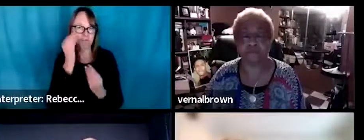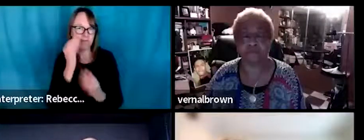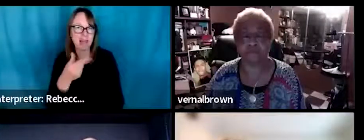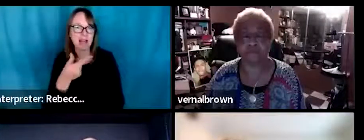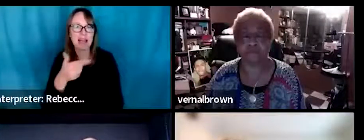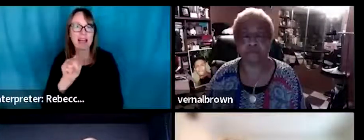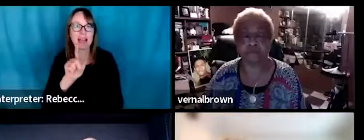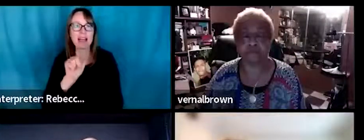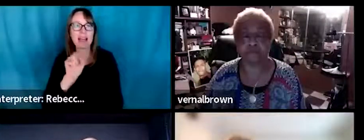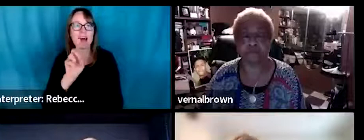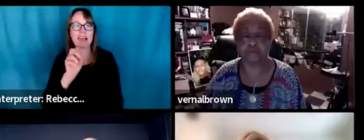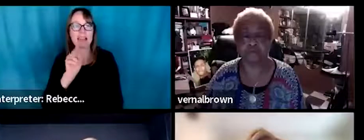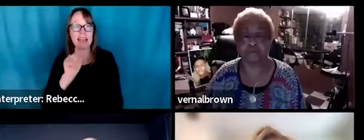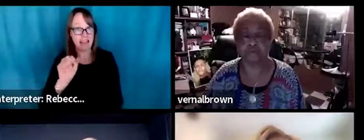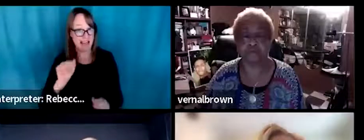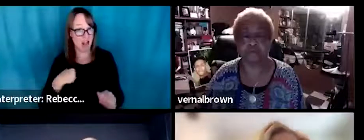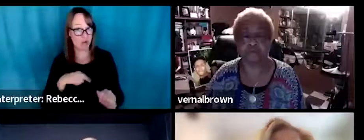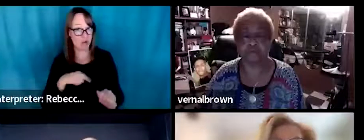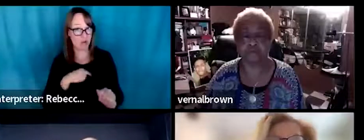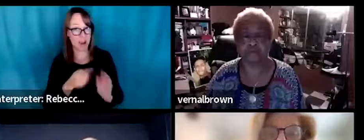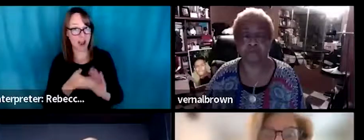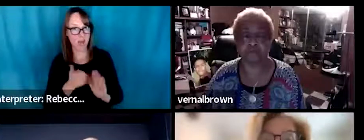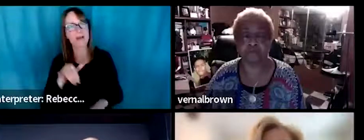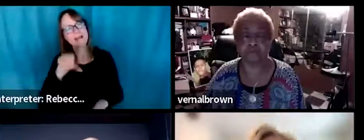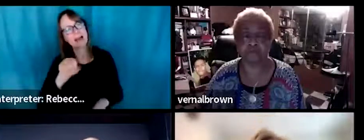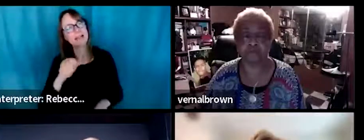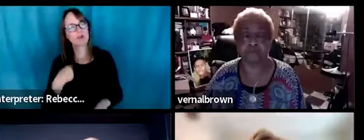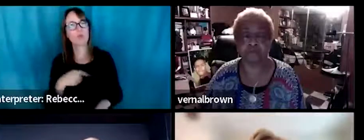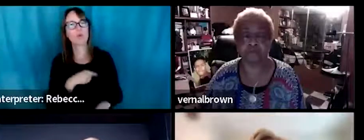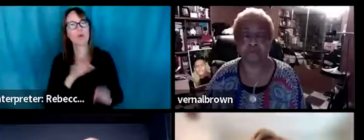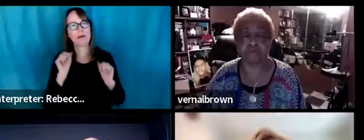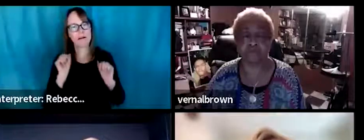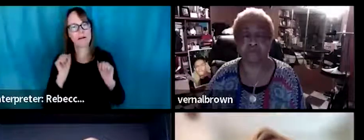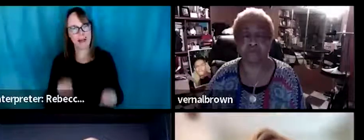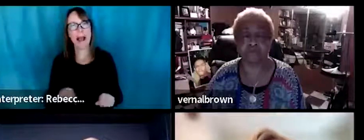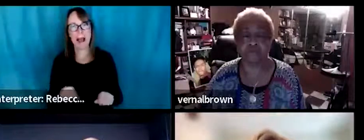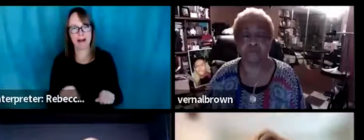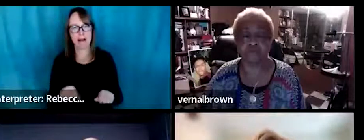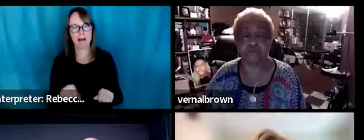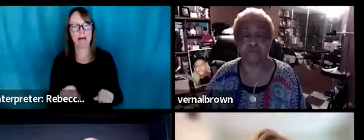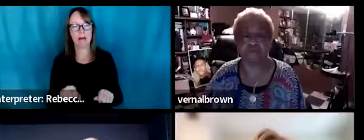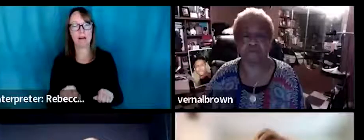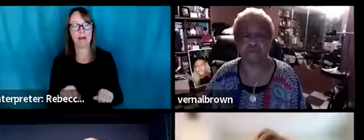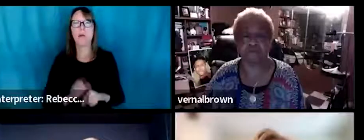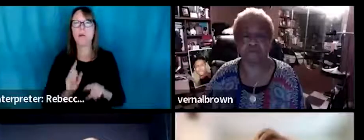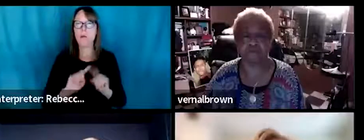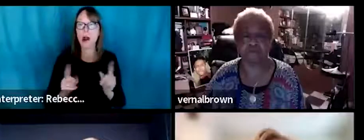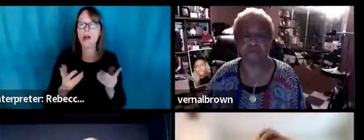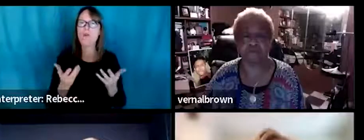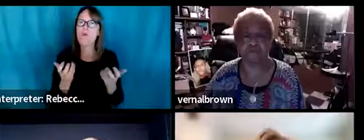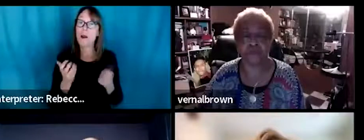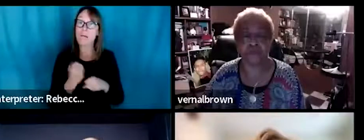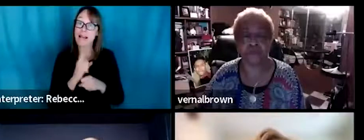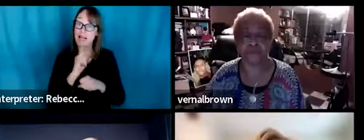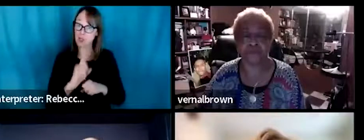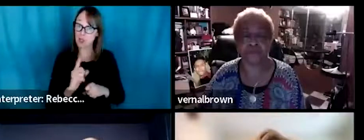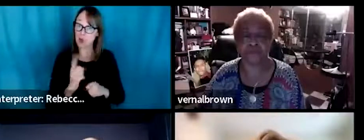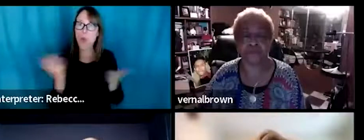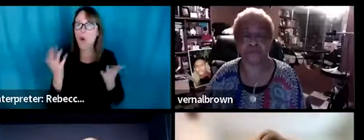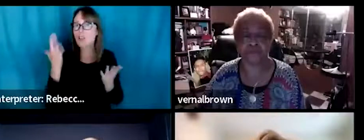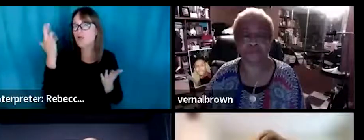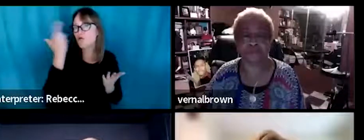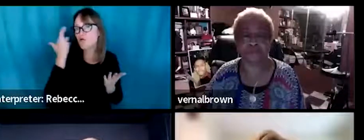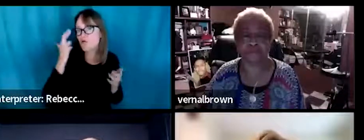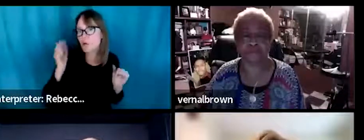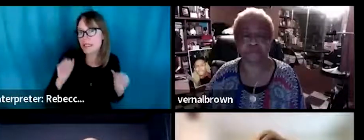What we're trying to do is just reasonably draw that line and be sure that our interaction with the Board of